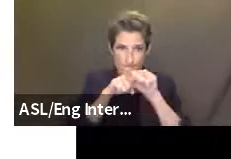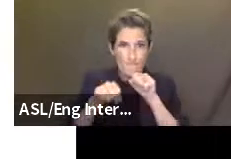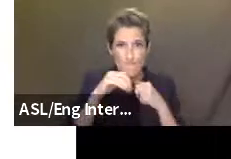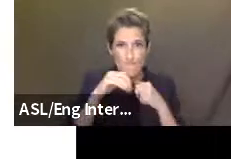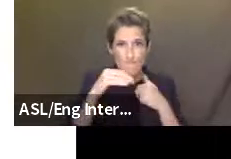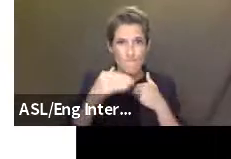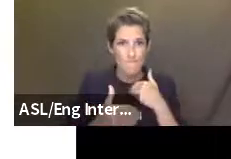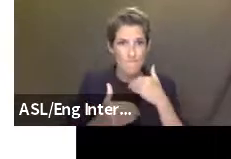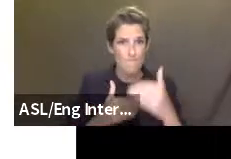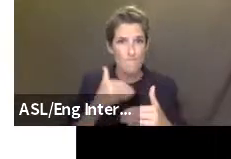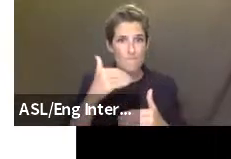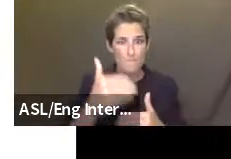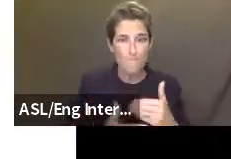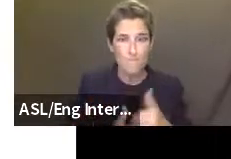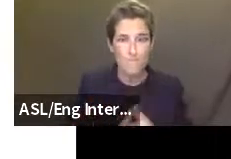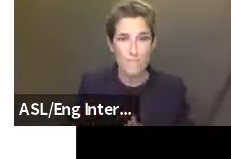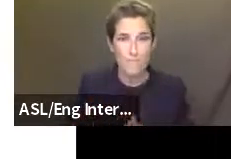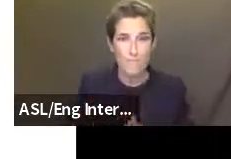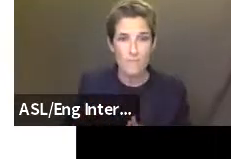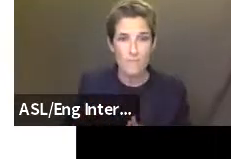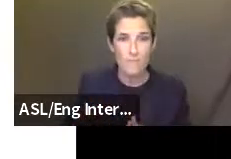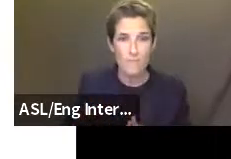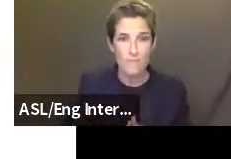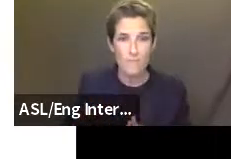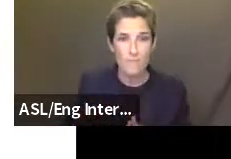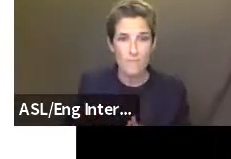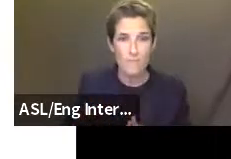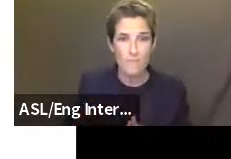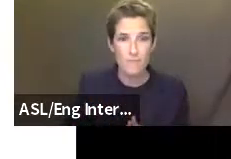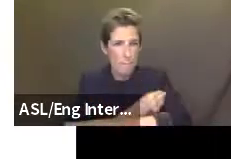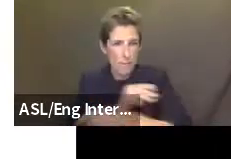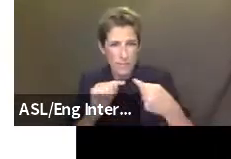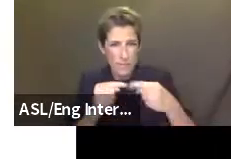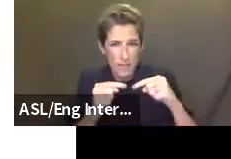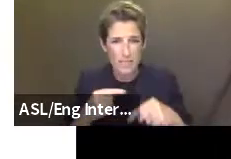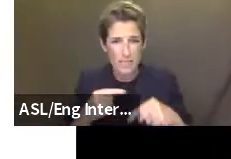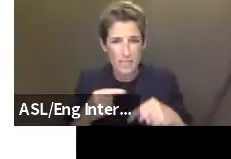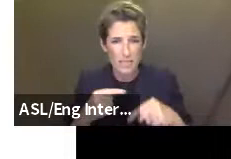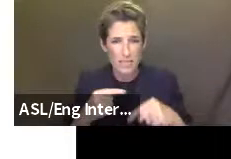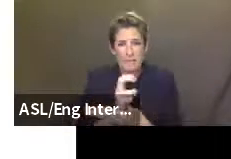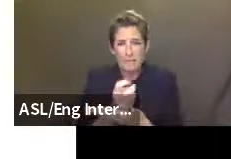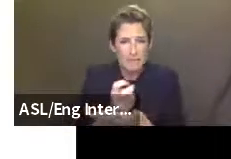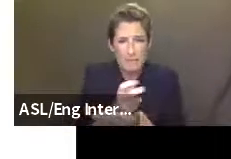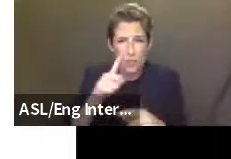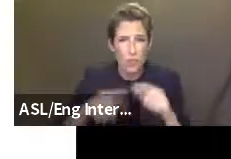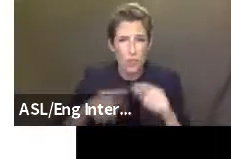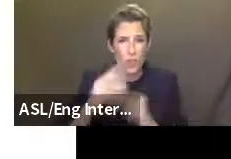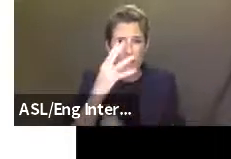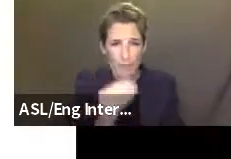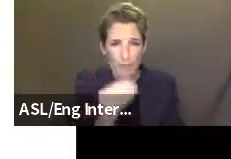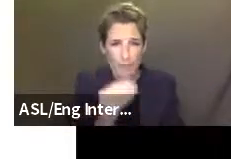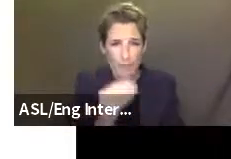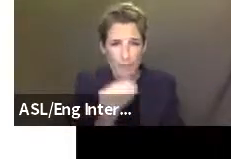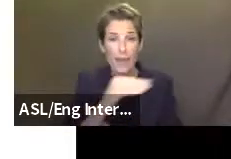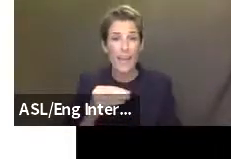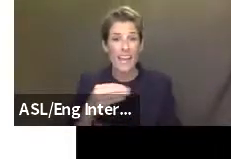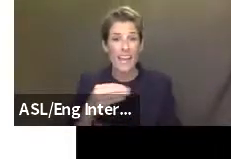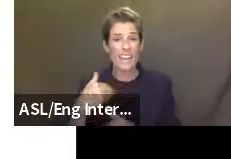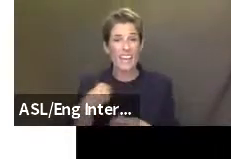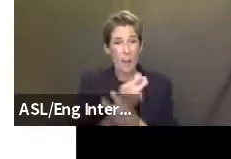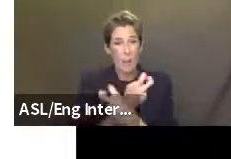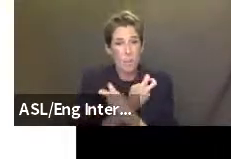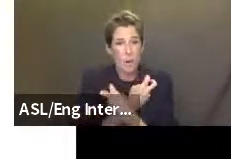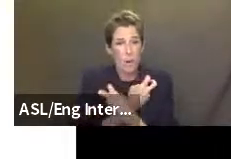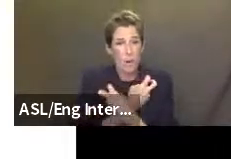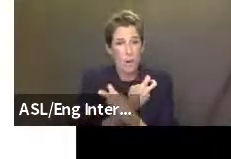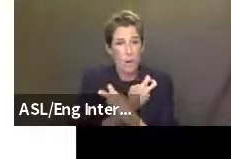while suffering unbearable muscle spasms, lack of sleep, and an unexplainable bone infection, I decided to forego the prosthetics